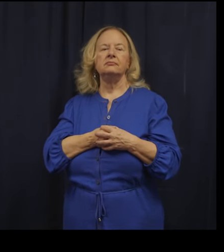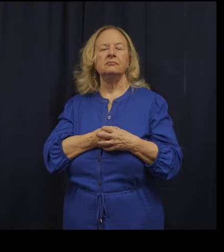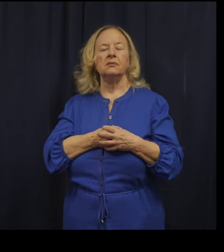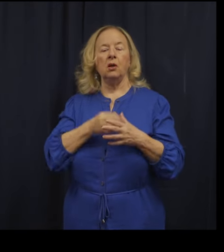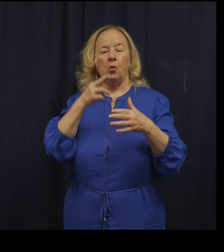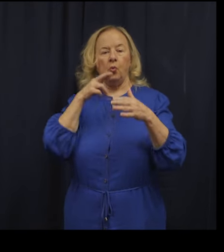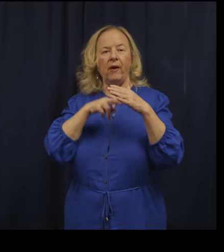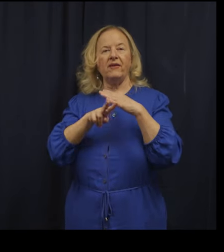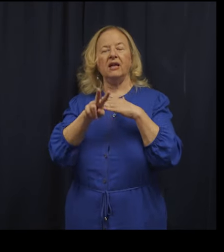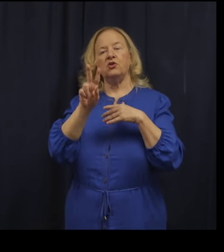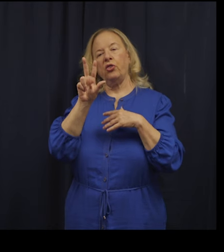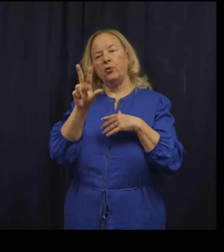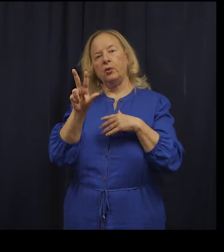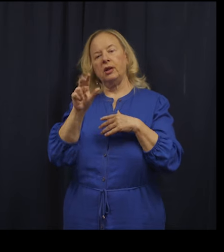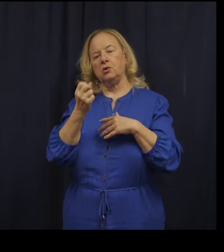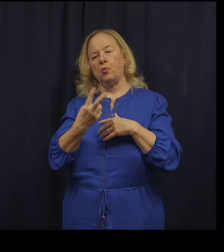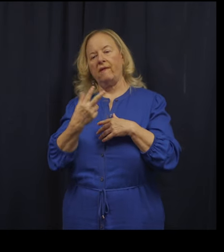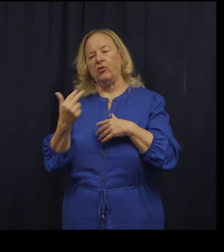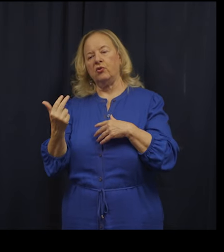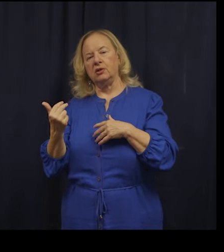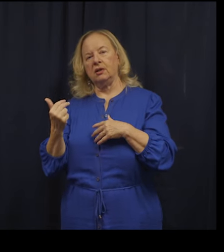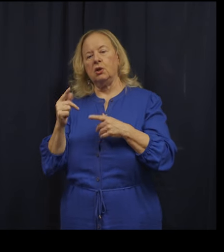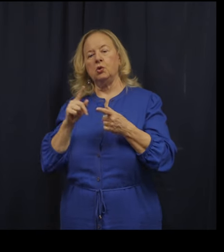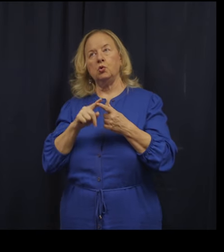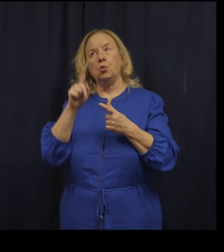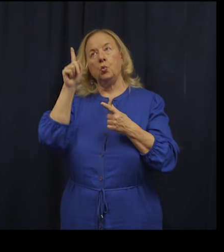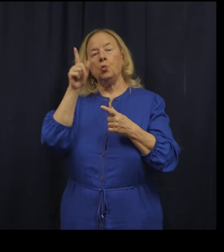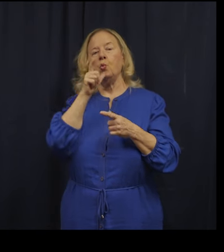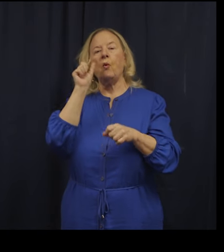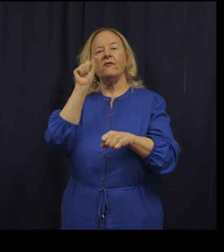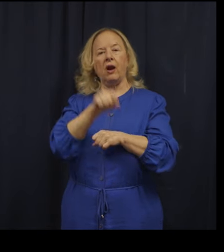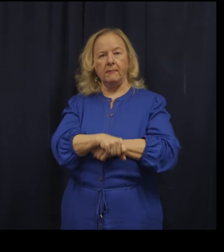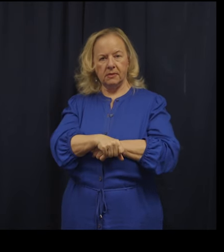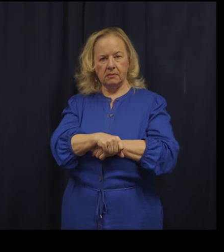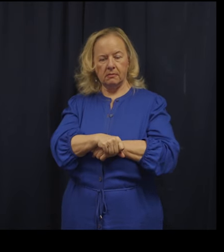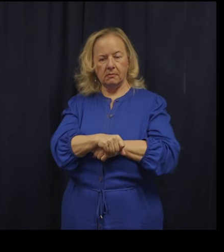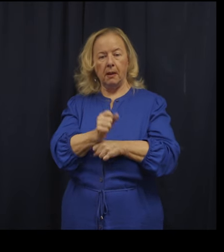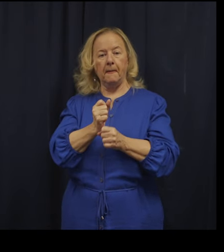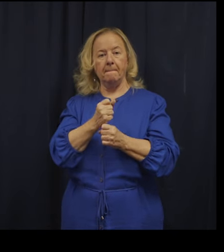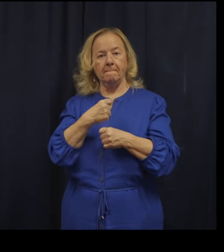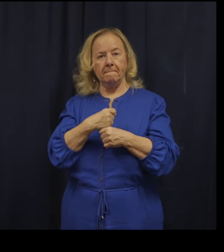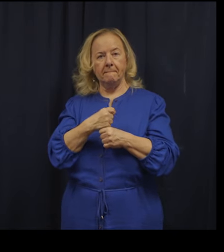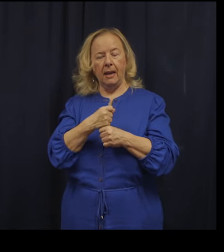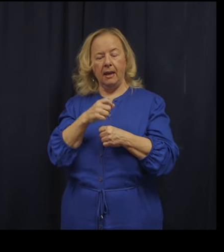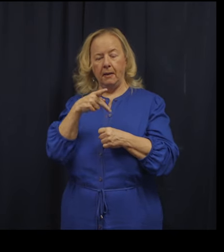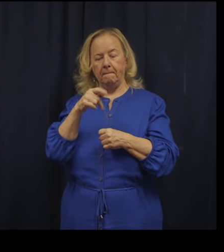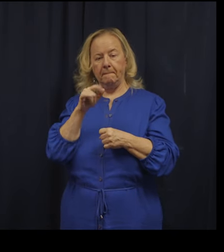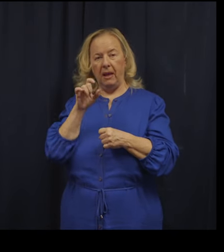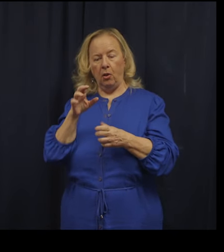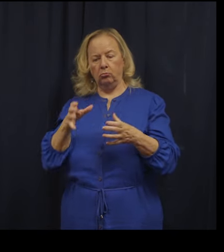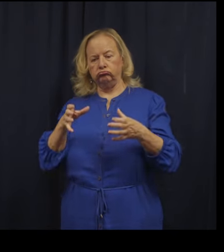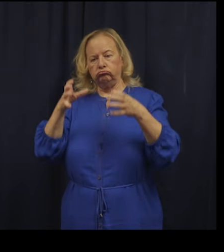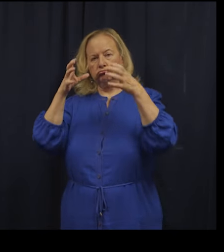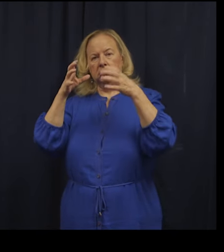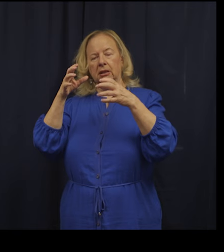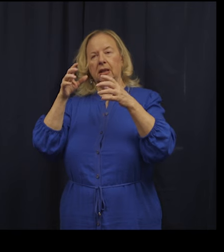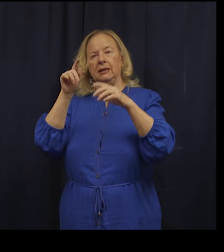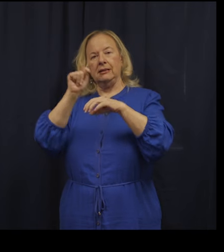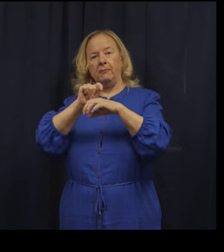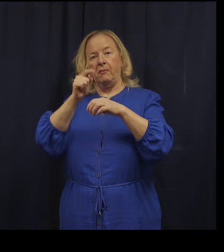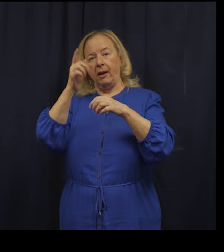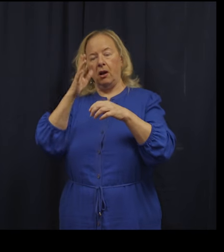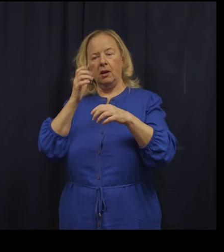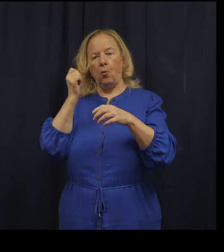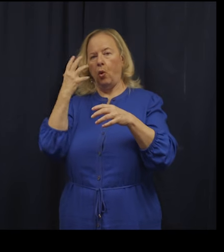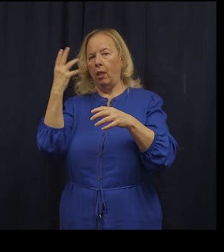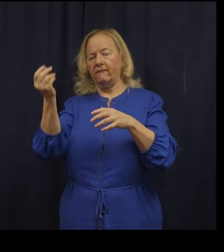Look at Revelation 3:12-13. To him that overcomes, I will make a pillar in the temple of my God. He won't go any